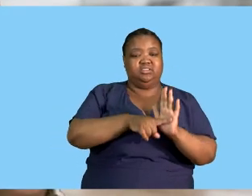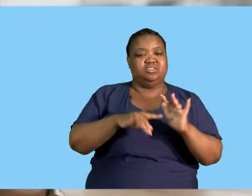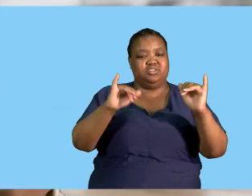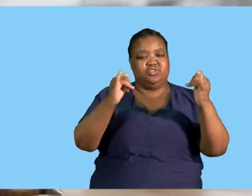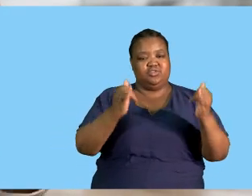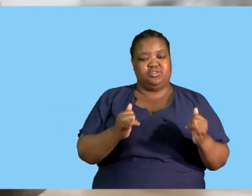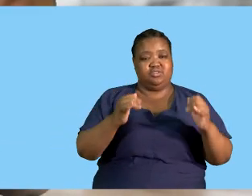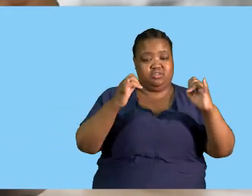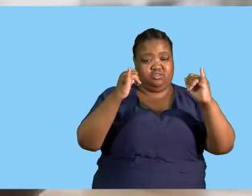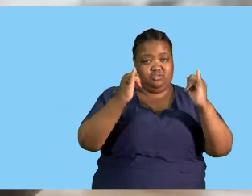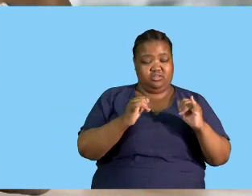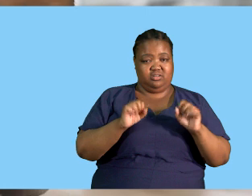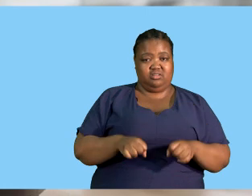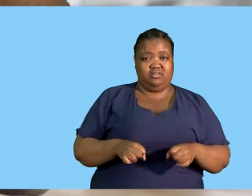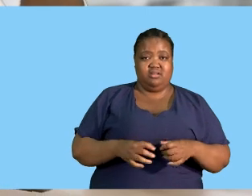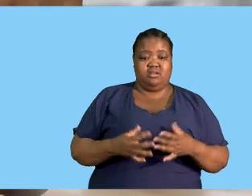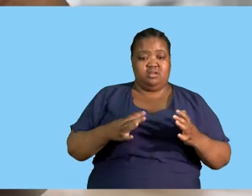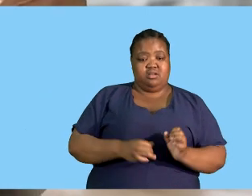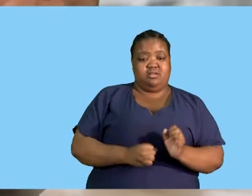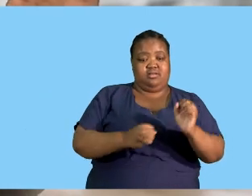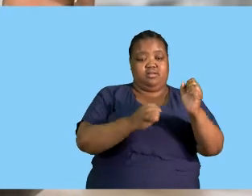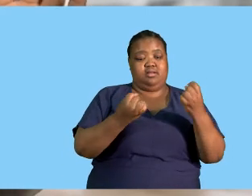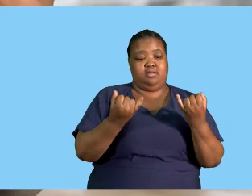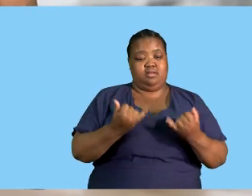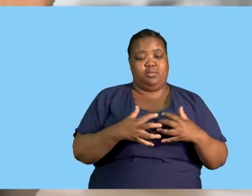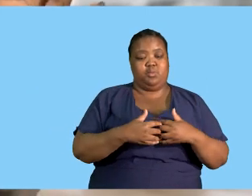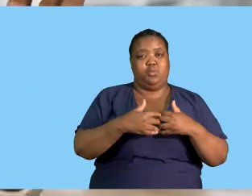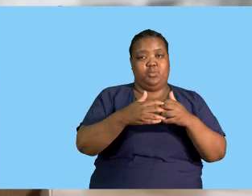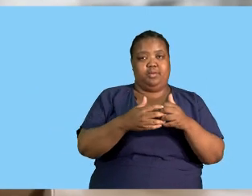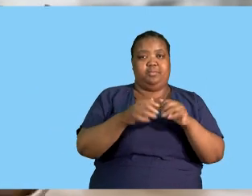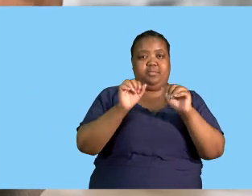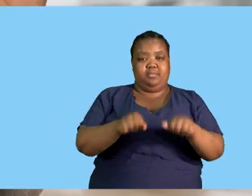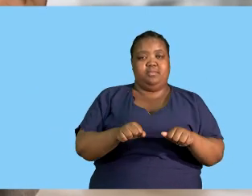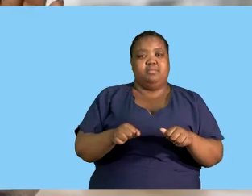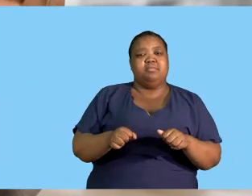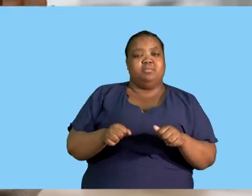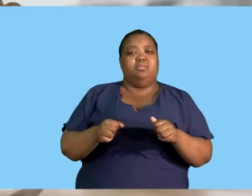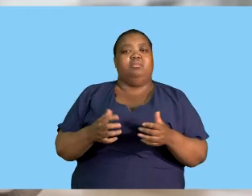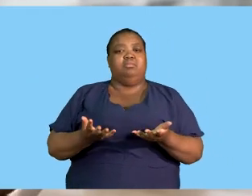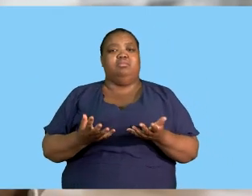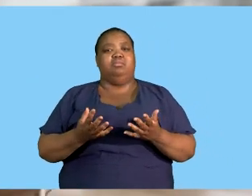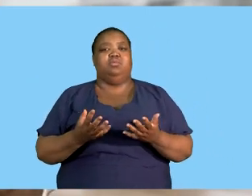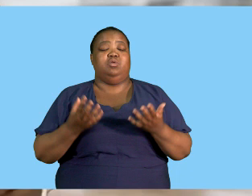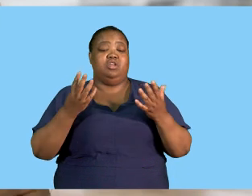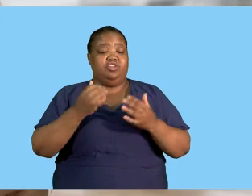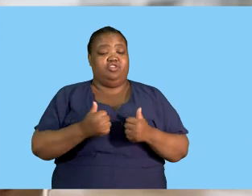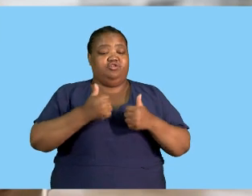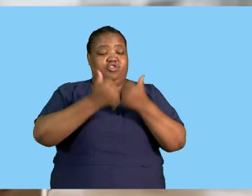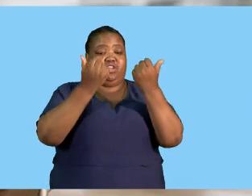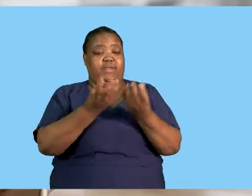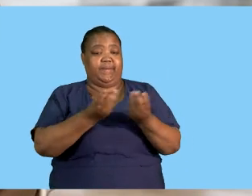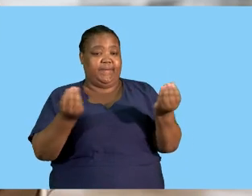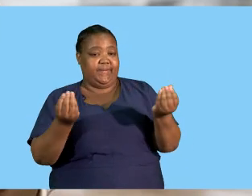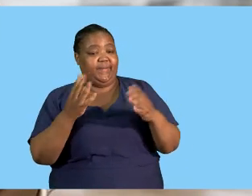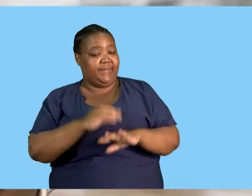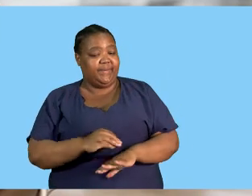the strategy. We are checking if the strategy that we have, like that we chose or that we came up with, has resolved the challenge